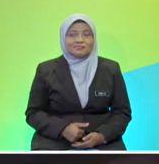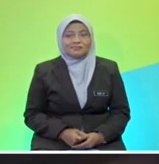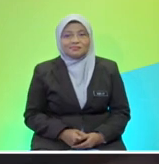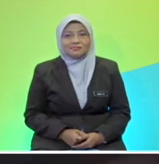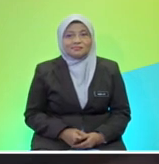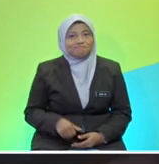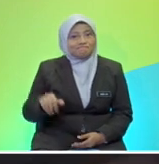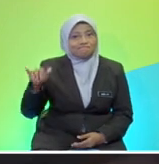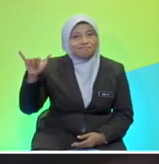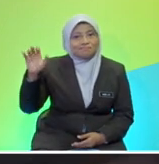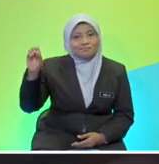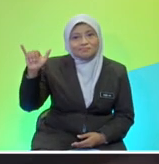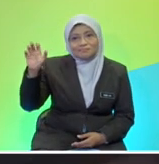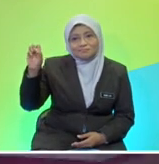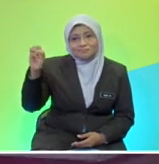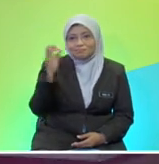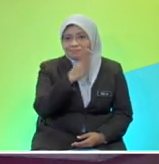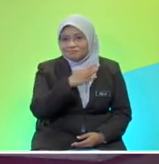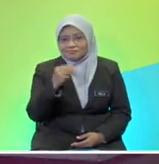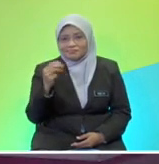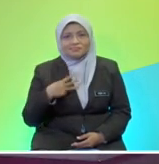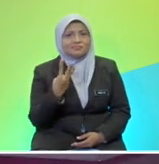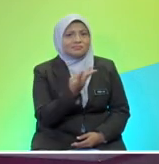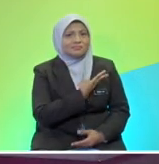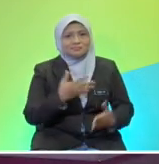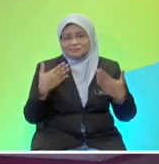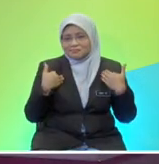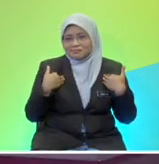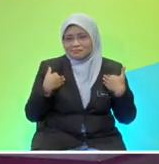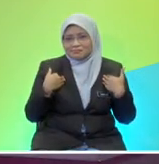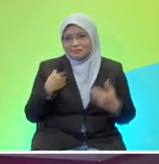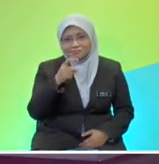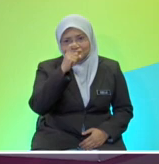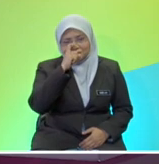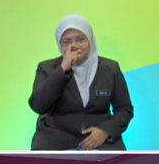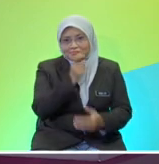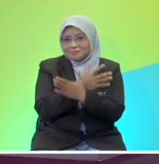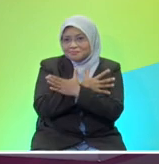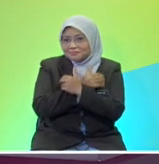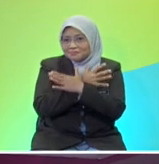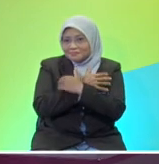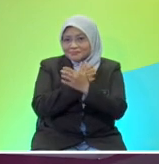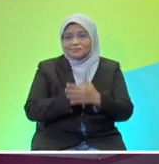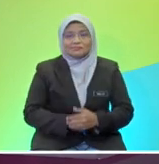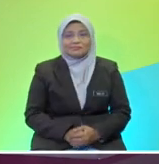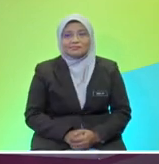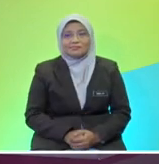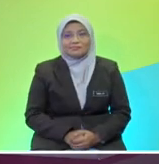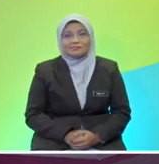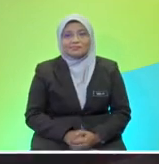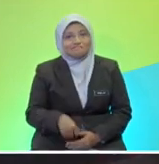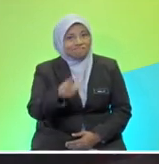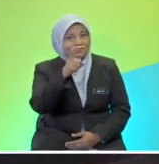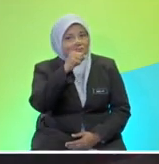yo-yo. And we have bears. Mm-hmm. The teddy, or call it teddy bear. A teddy